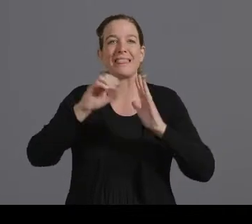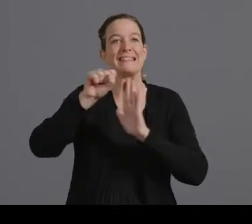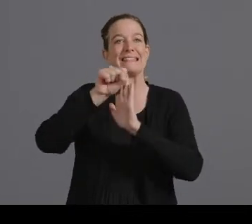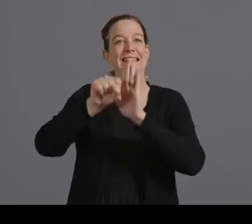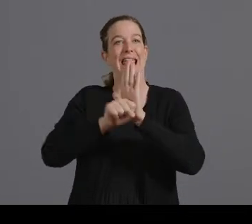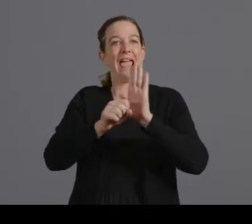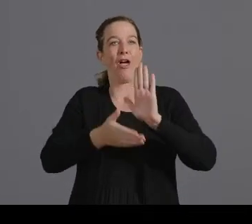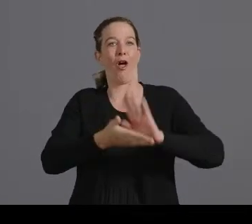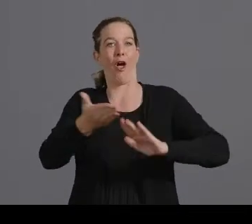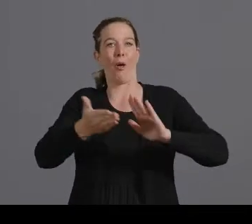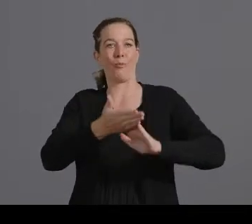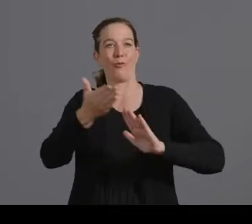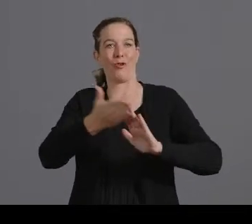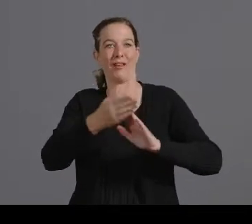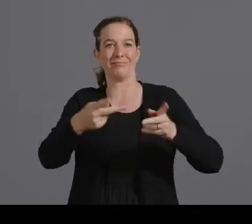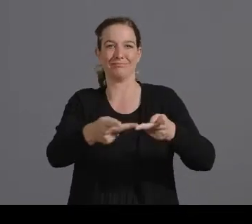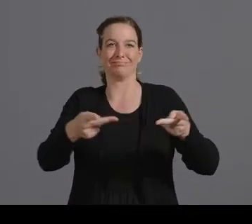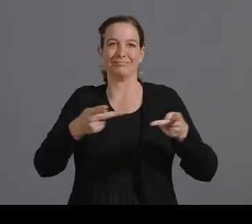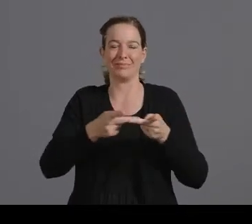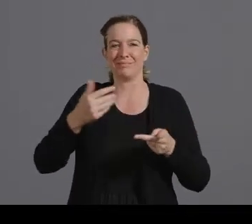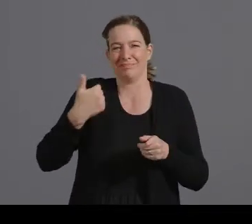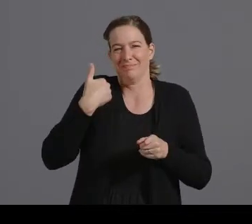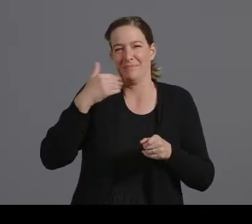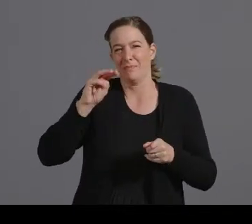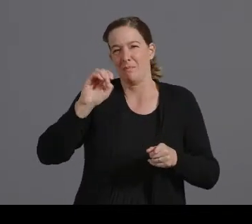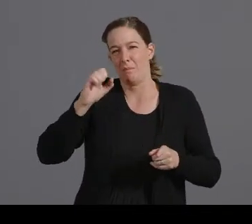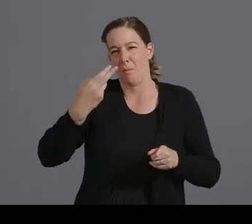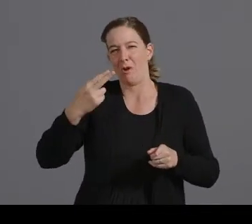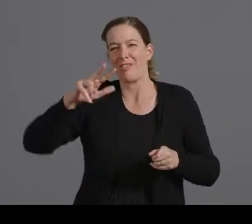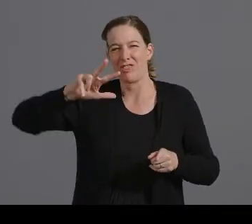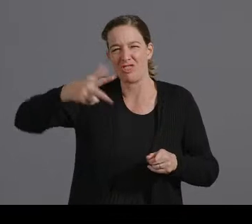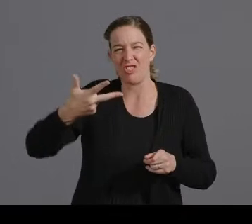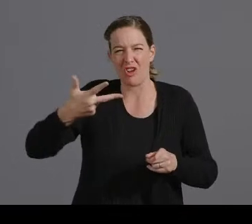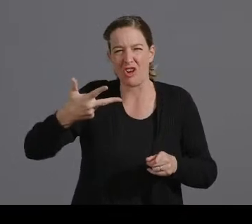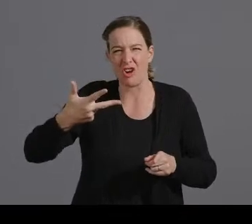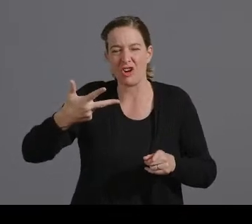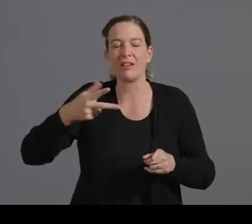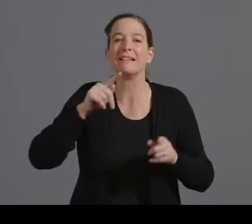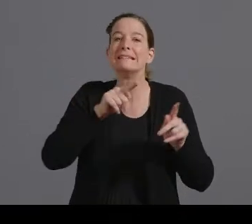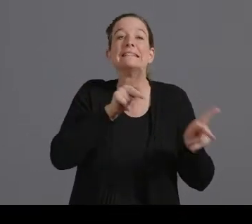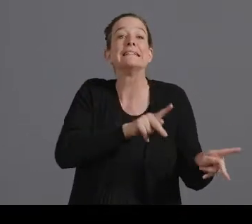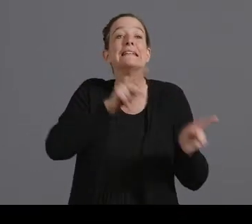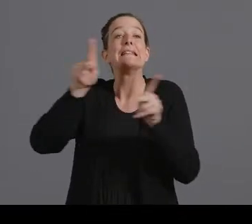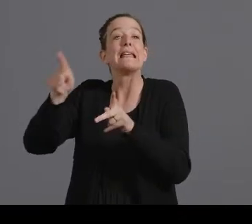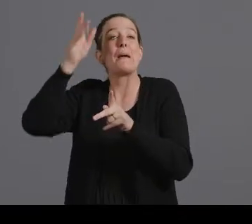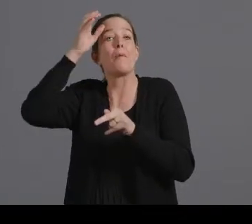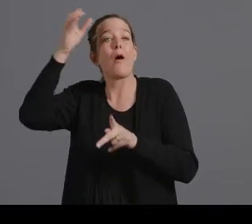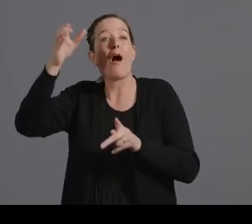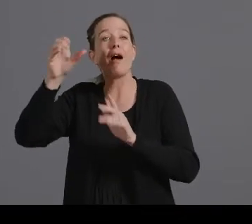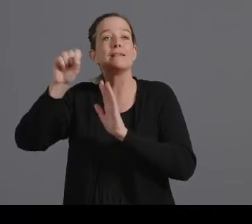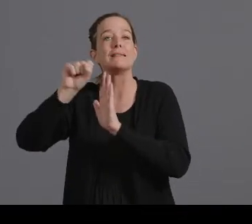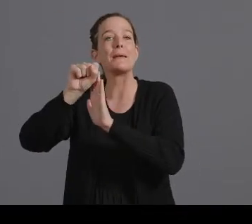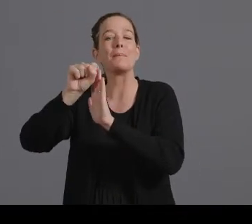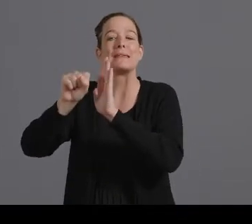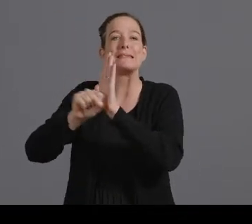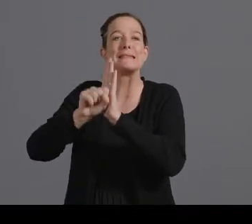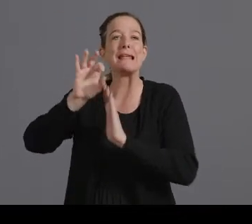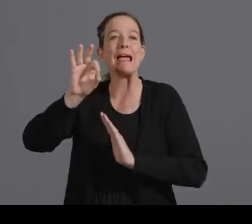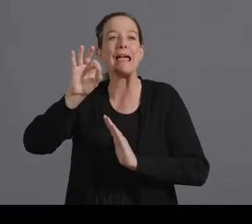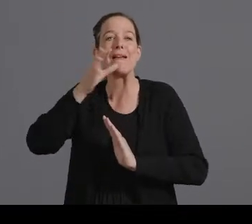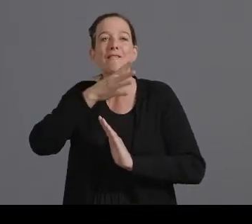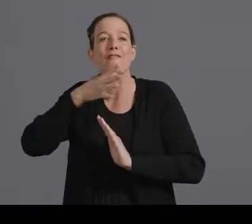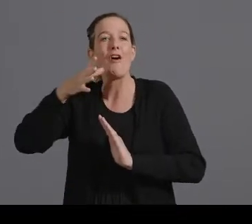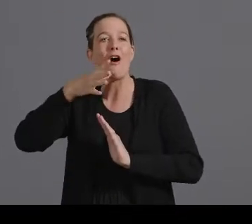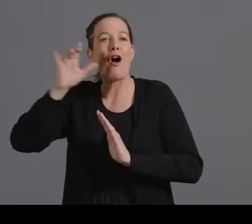This is able to do a similar capacity to State Farm, and it has a potential to go 24/7, but because of the limited vaccine supply,